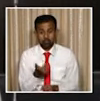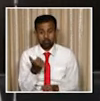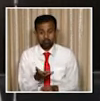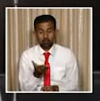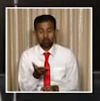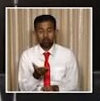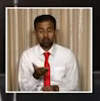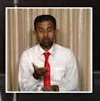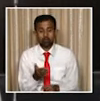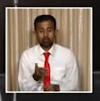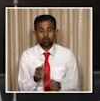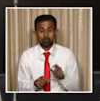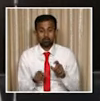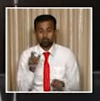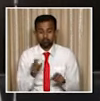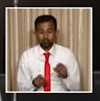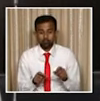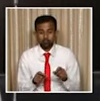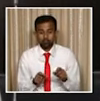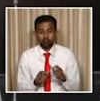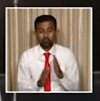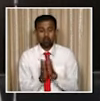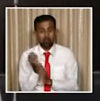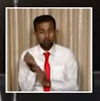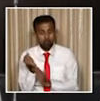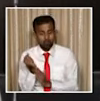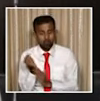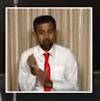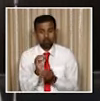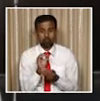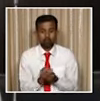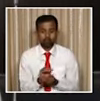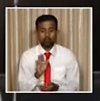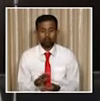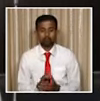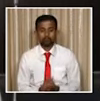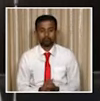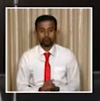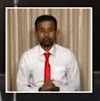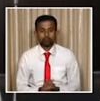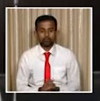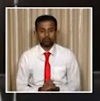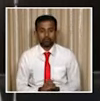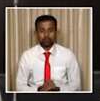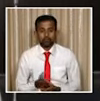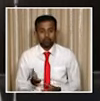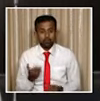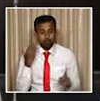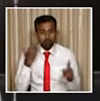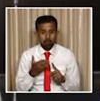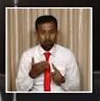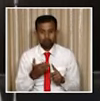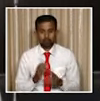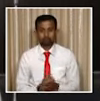dignity and peace. A letter had been sent in this regard to UN Secretary General, signed by more than 2/3